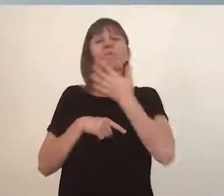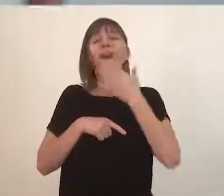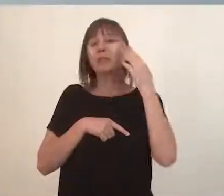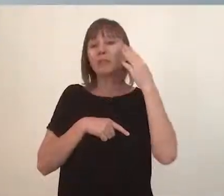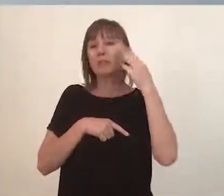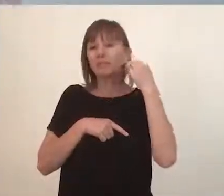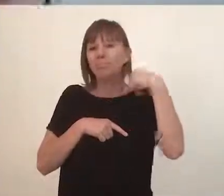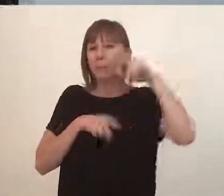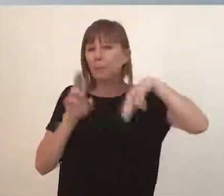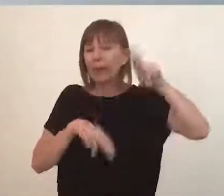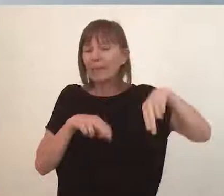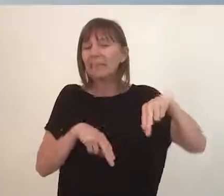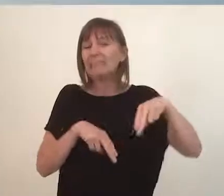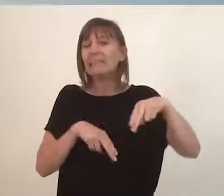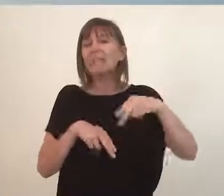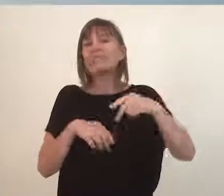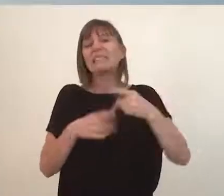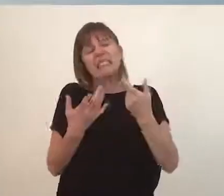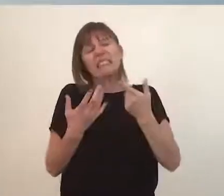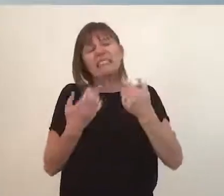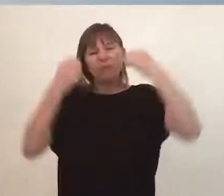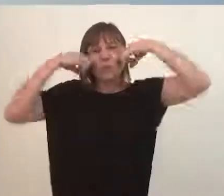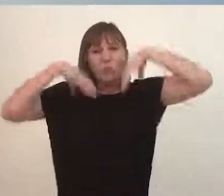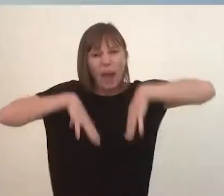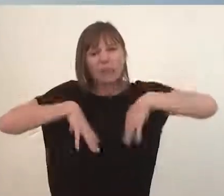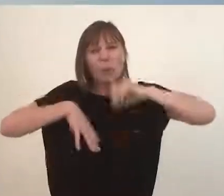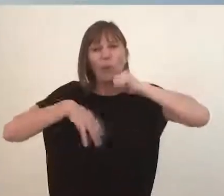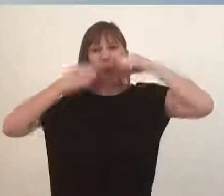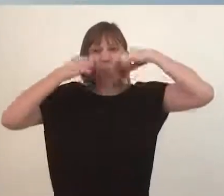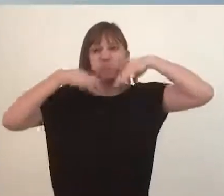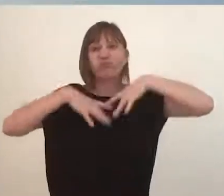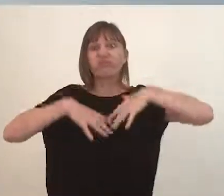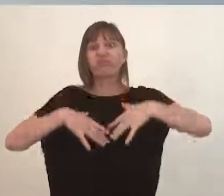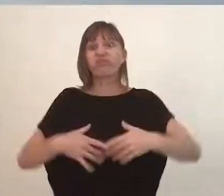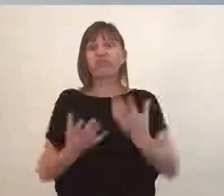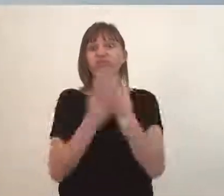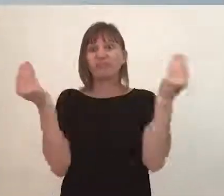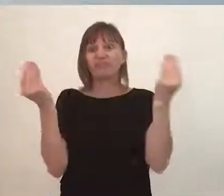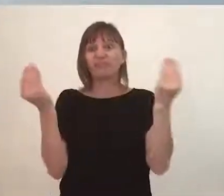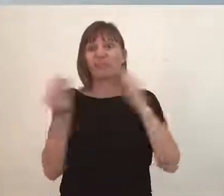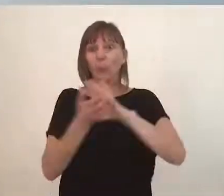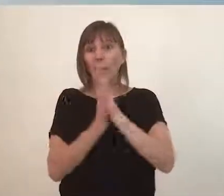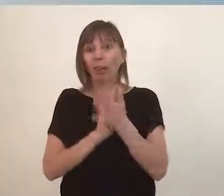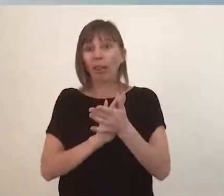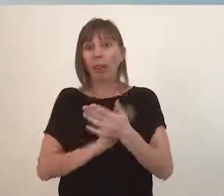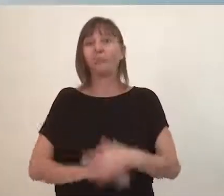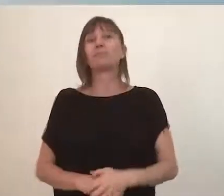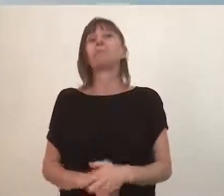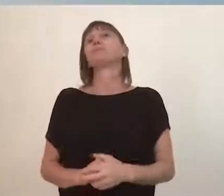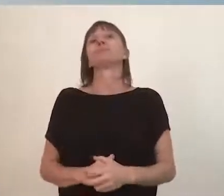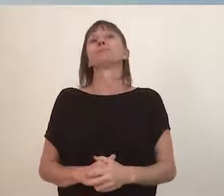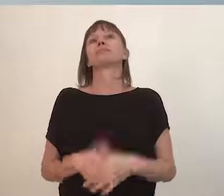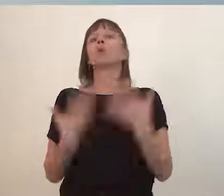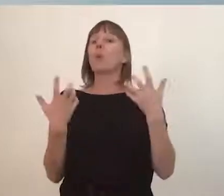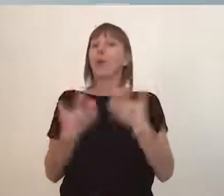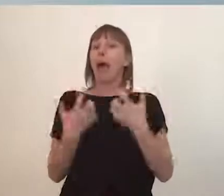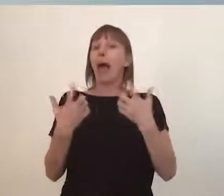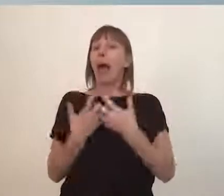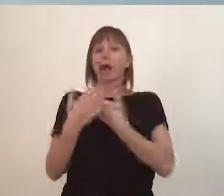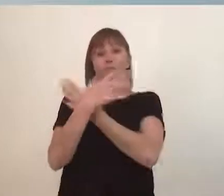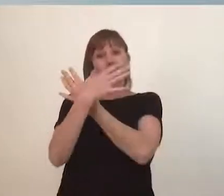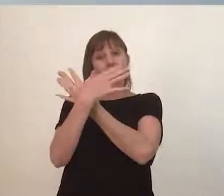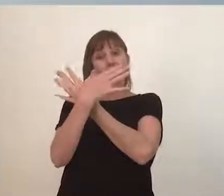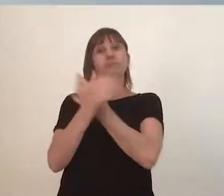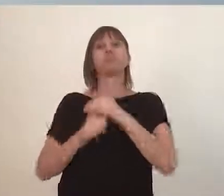because most face paints are water activated, if you sweat a lot, it may start running throughout the day, so just be wary of that. I'm gonna do the bottom